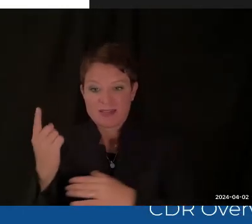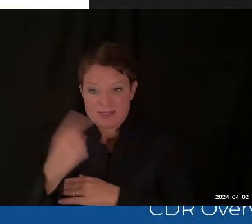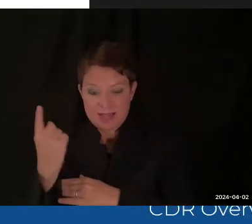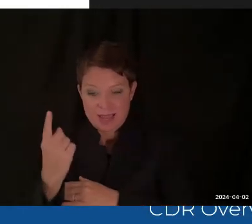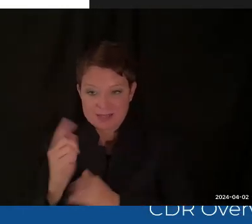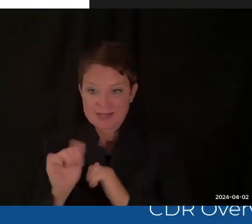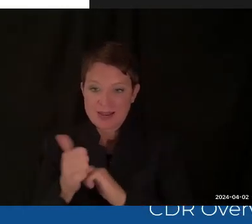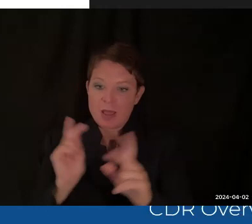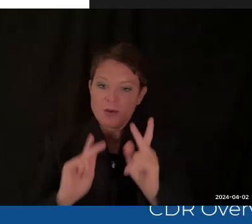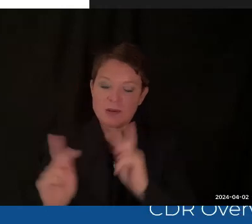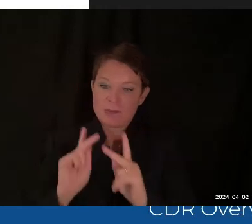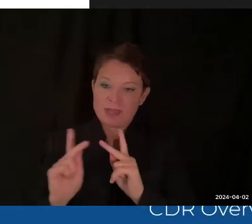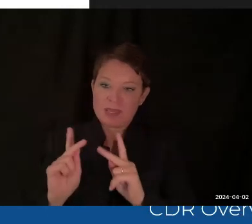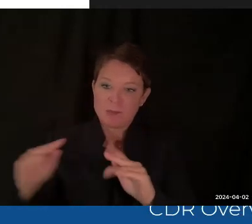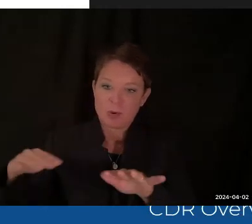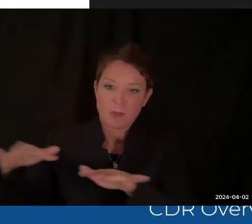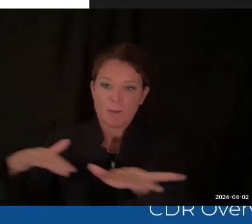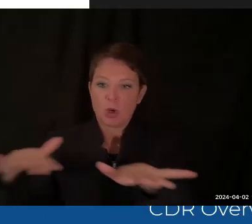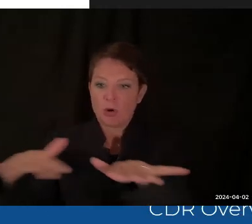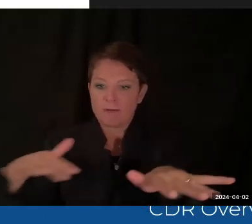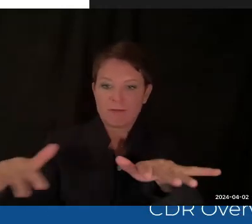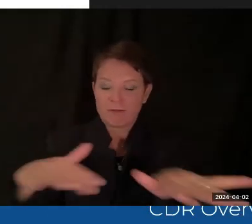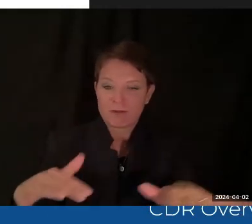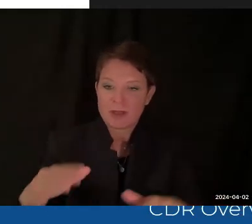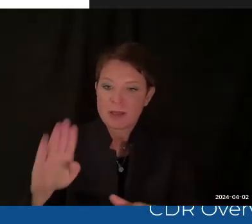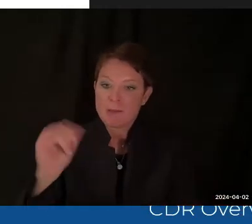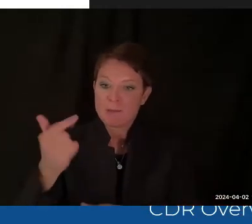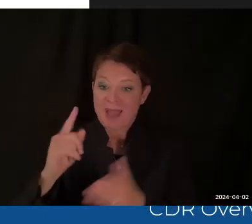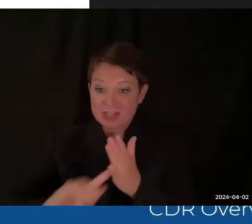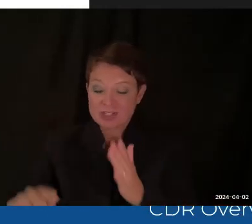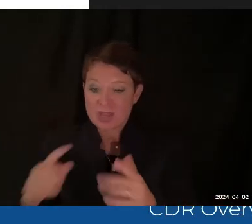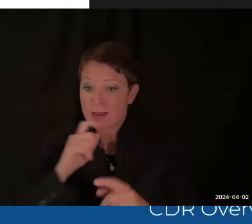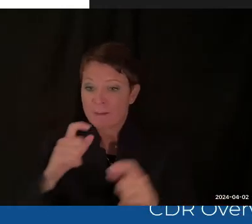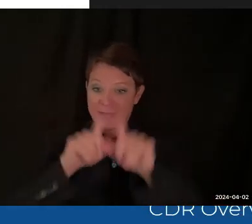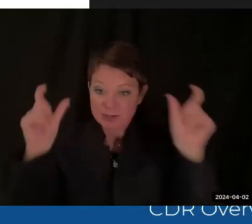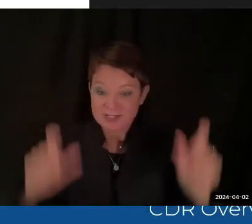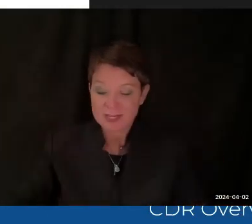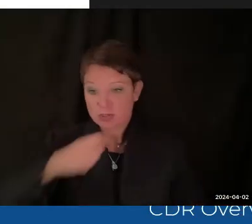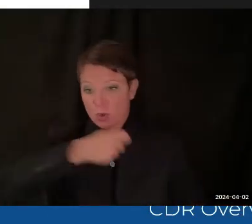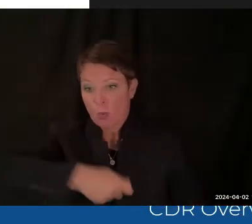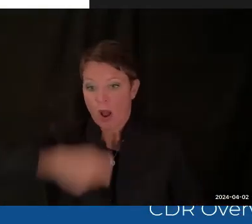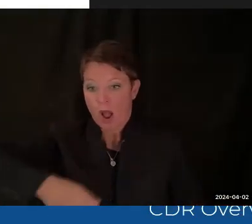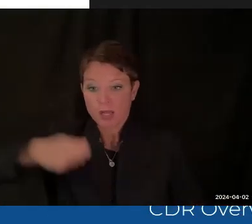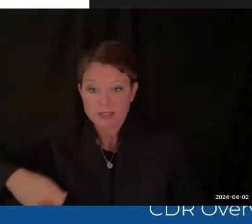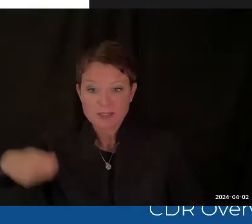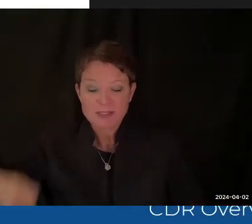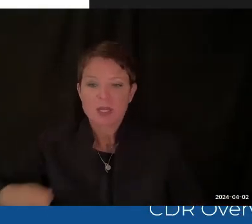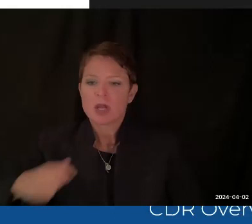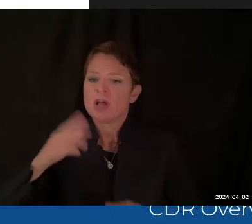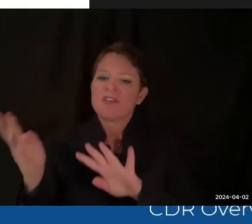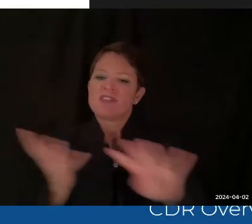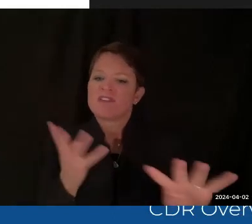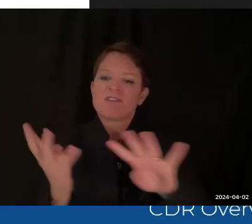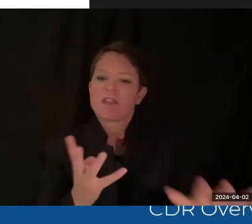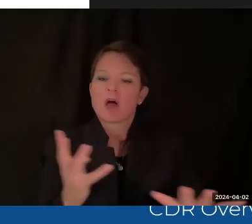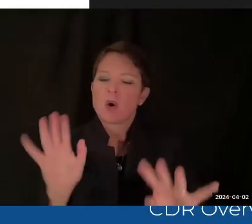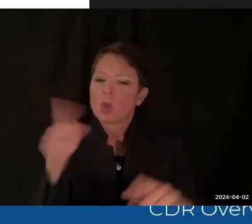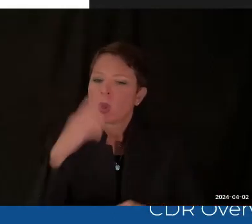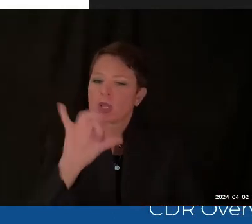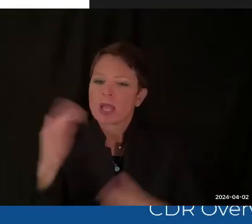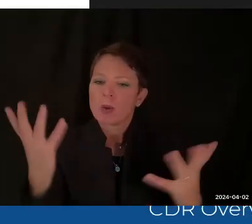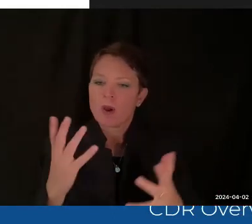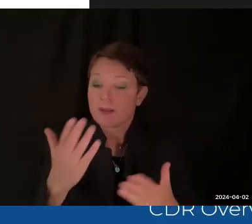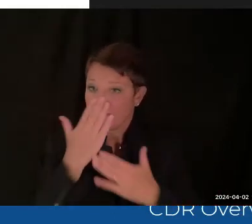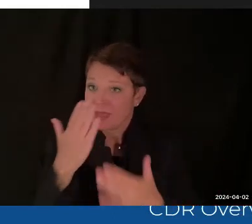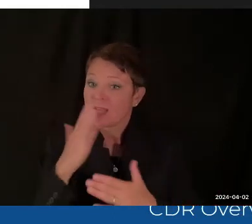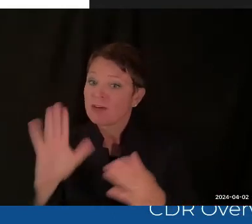And how do people just move through? Bag check, metal detectors, wanding? What will the flow actually be like? Thank you.